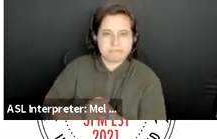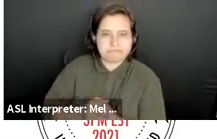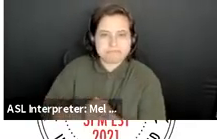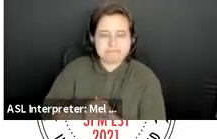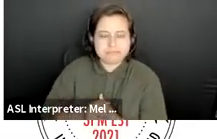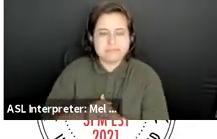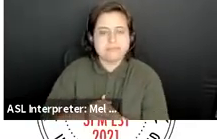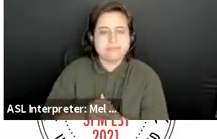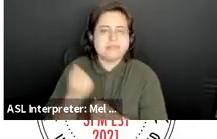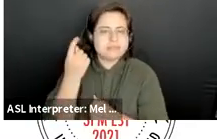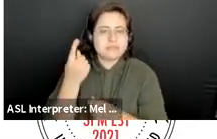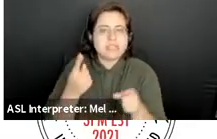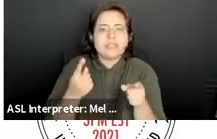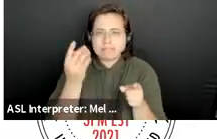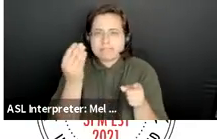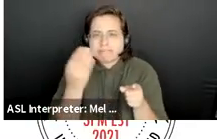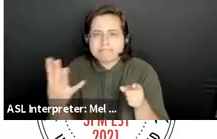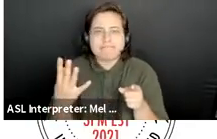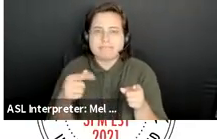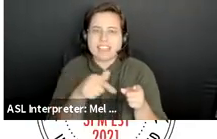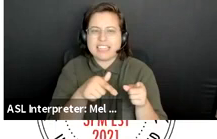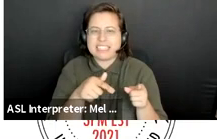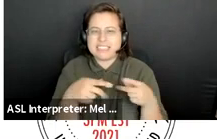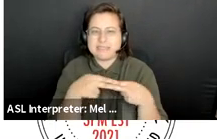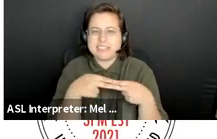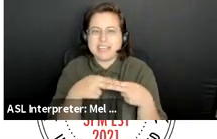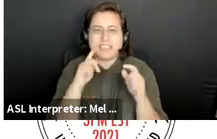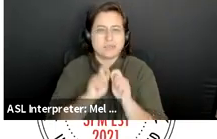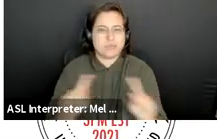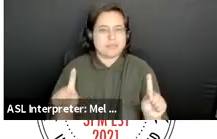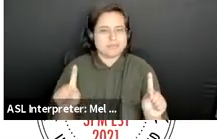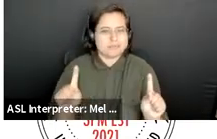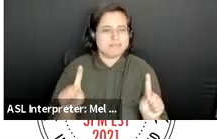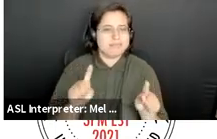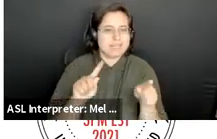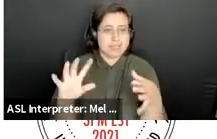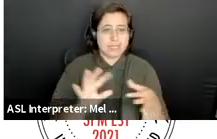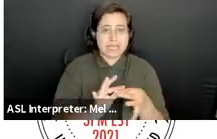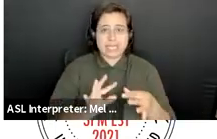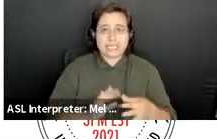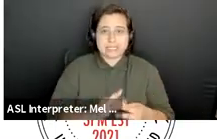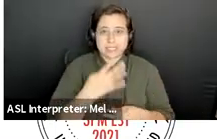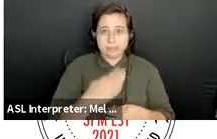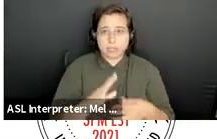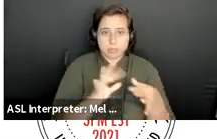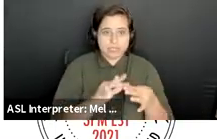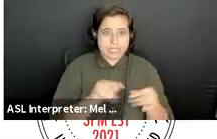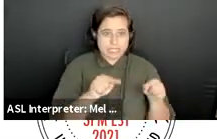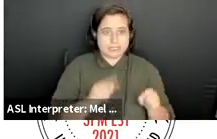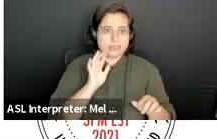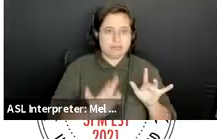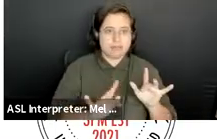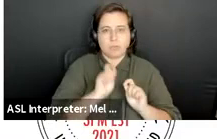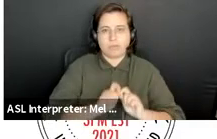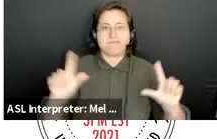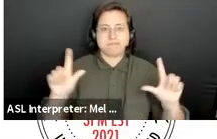actually everyone will get a copy of these slides, and you'll see that these hyperlinks will take you to more information. So the